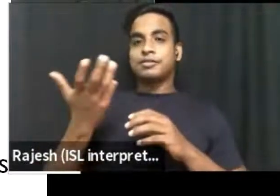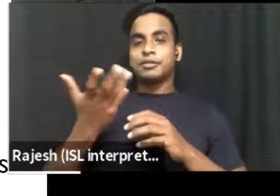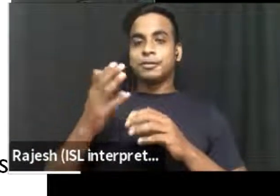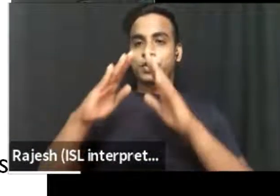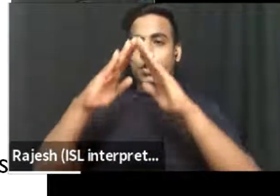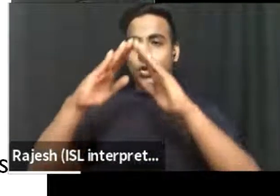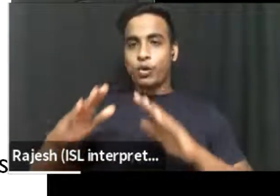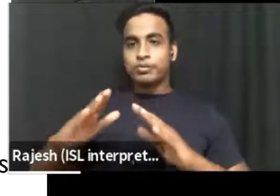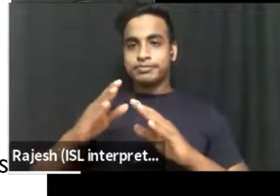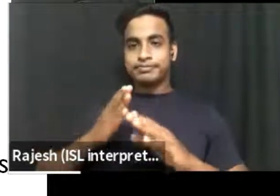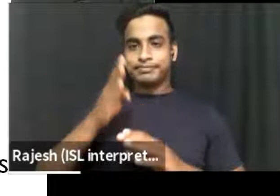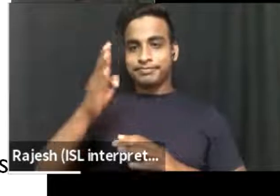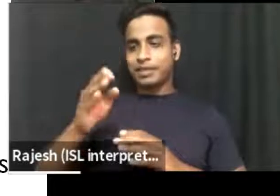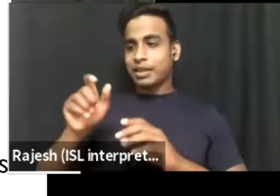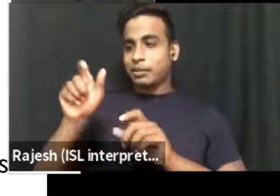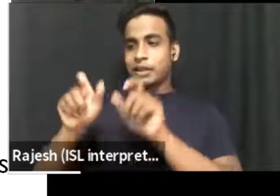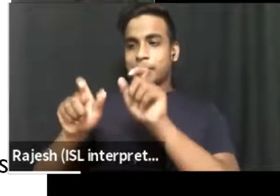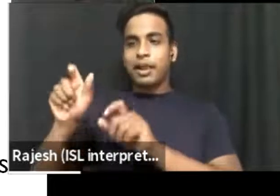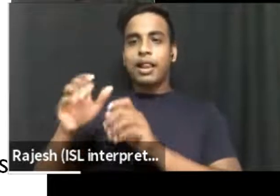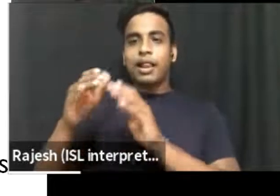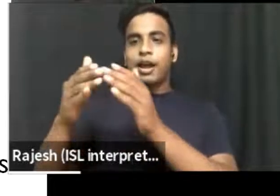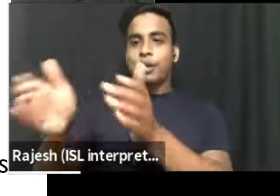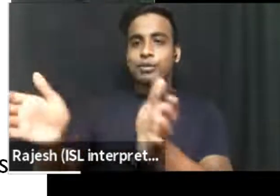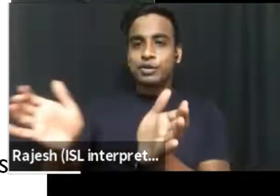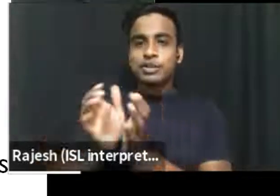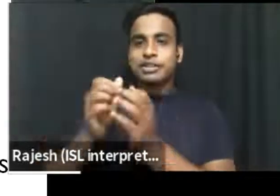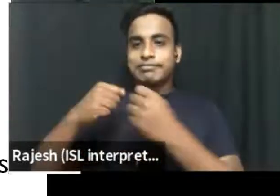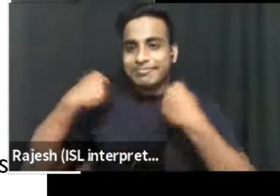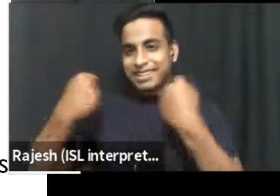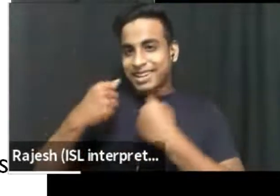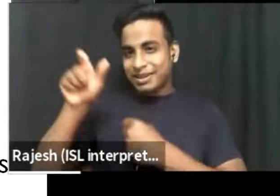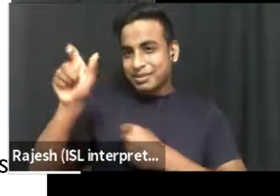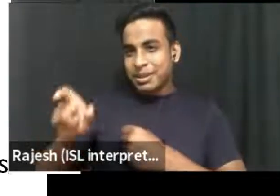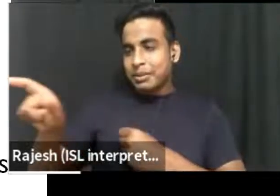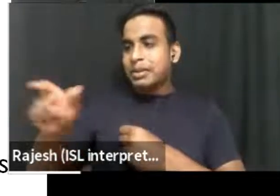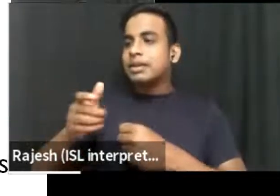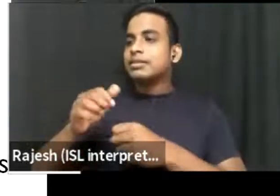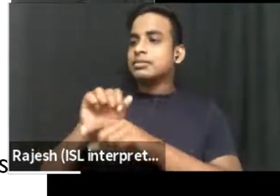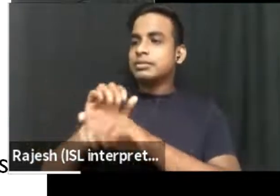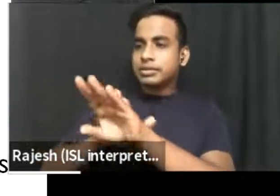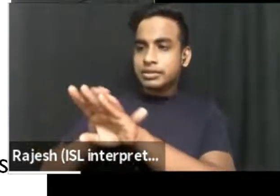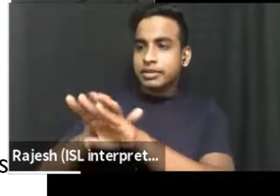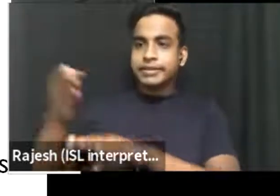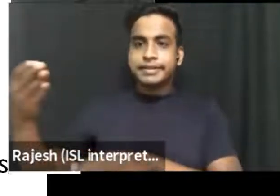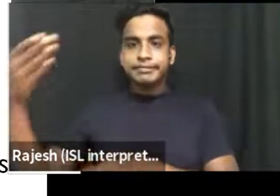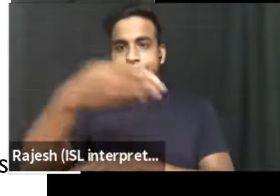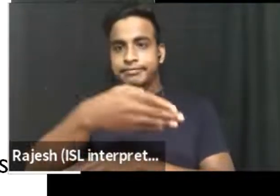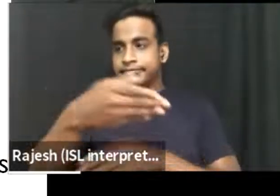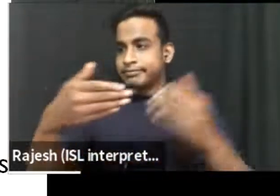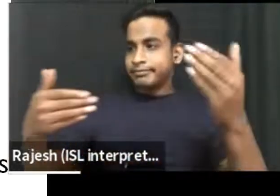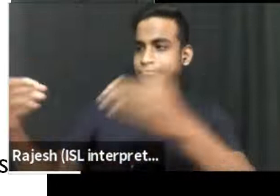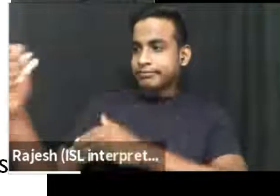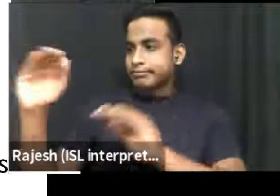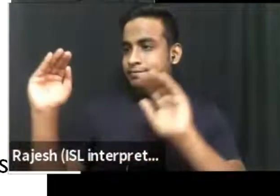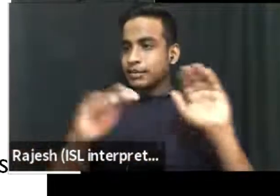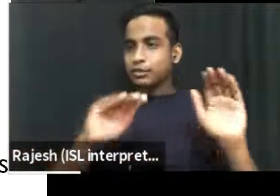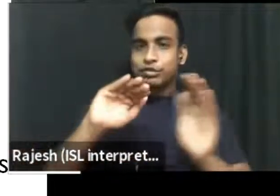and compensate the caregivers. The caregivers can be the parents, it can